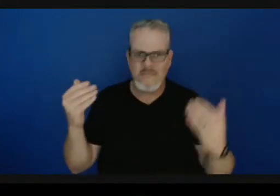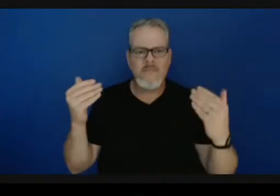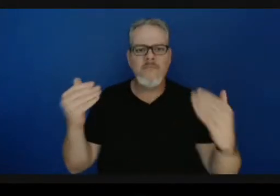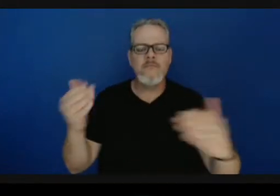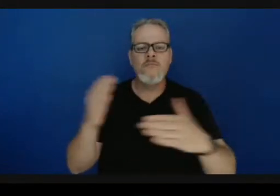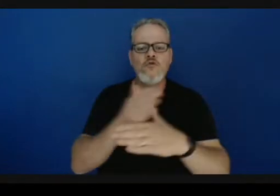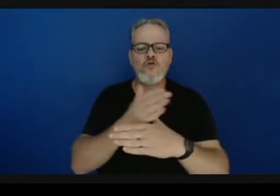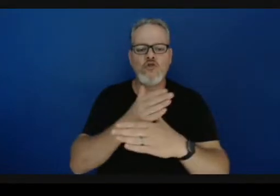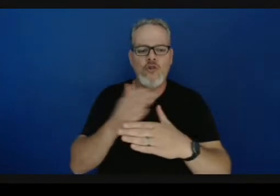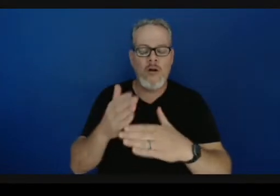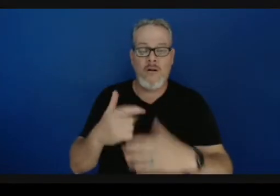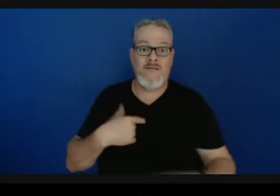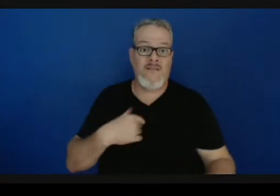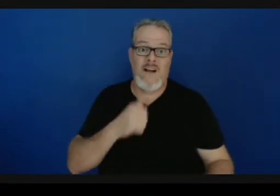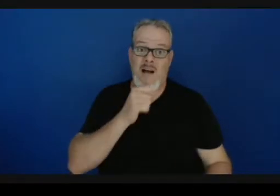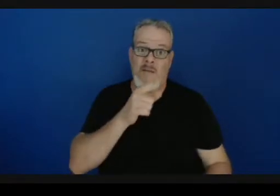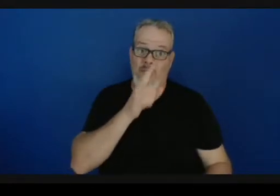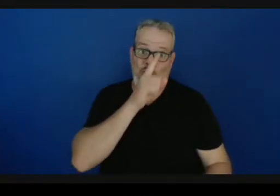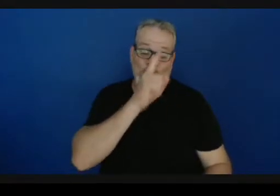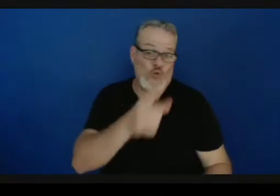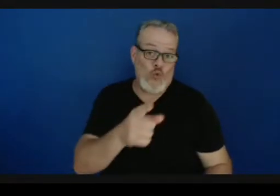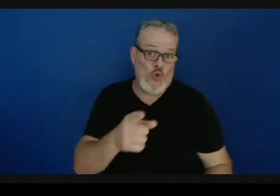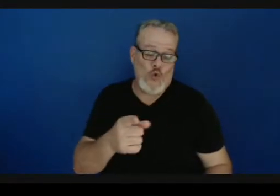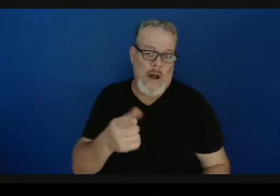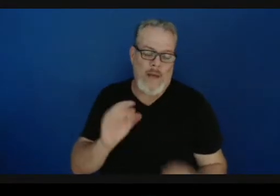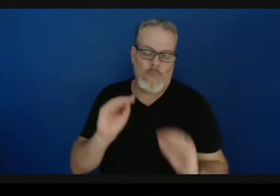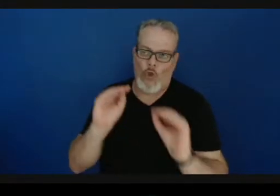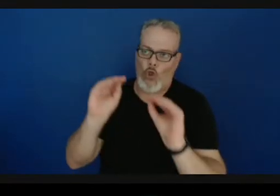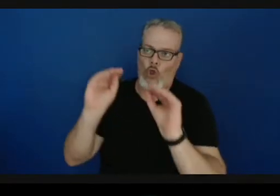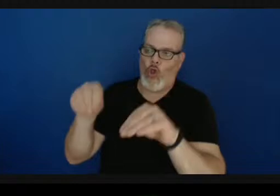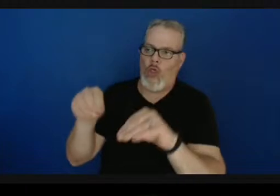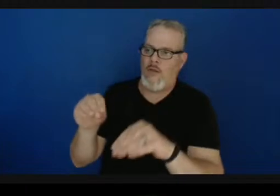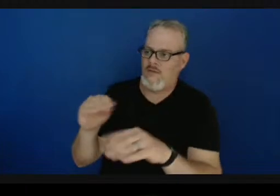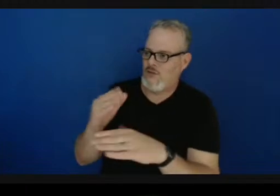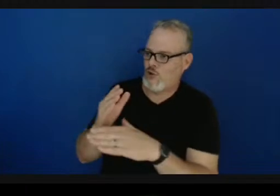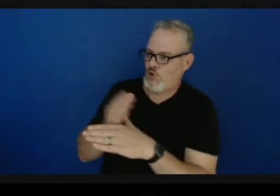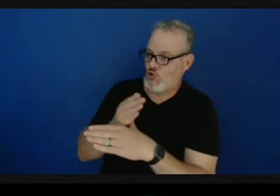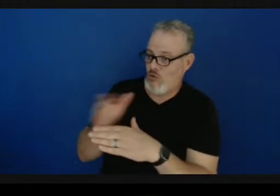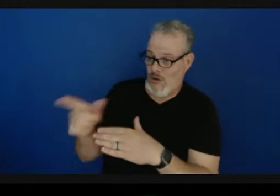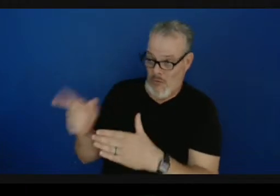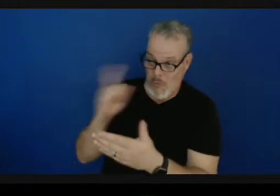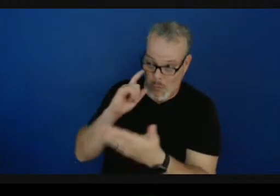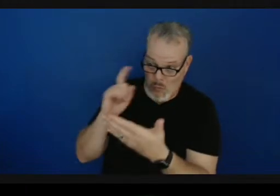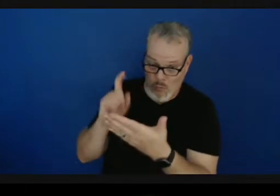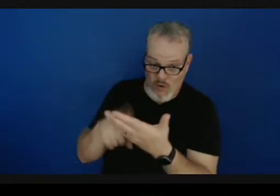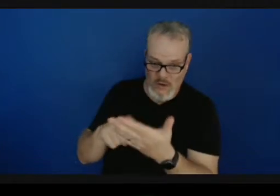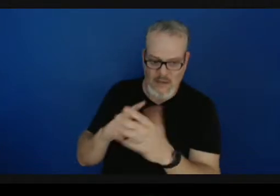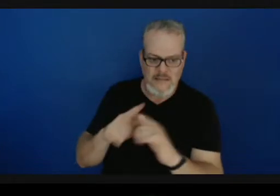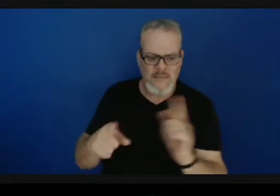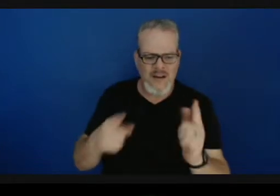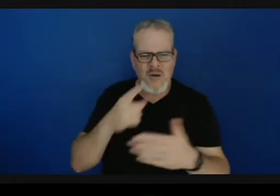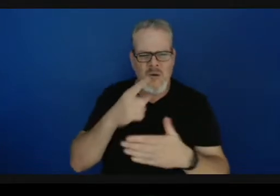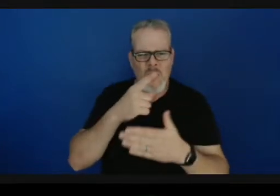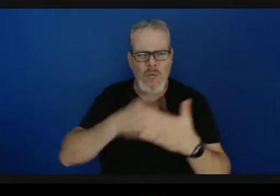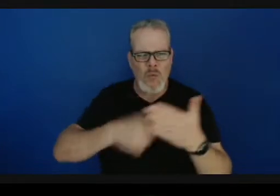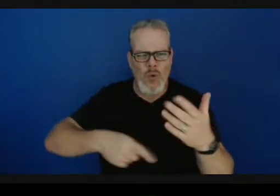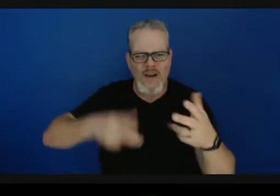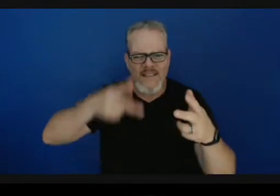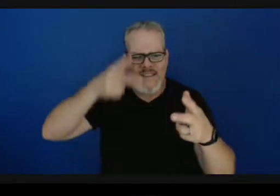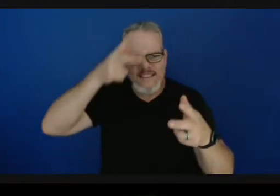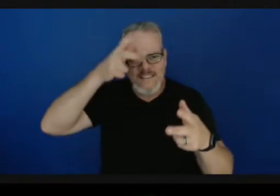So I'm not sure on this one. I was going to just throw it by you to see if you recognized it, but what the devil has been going on with